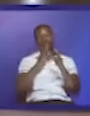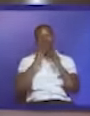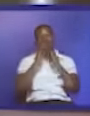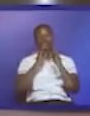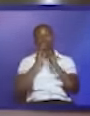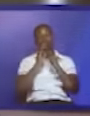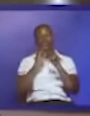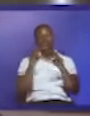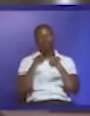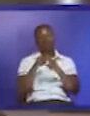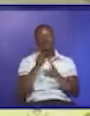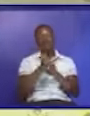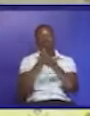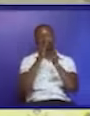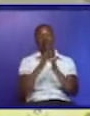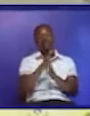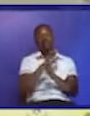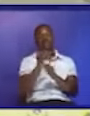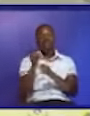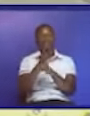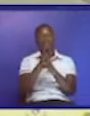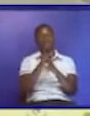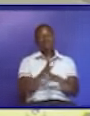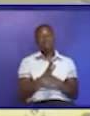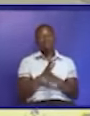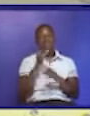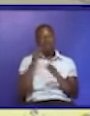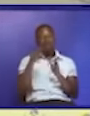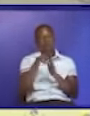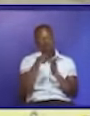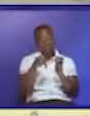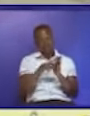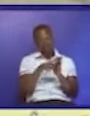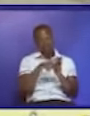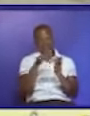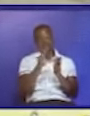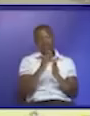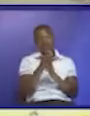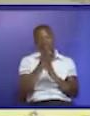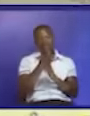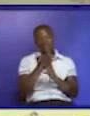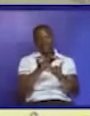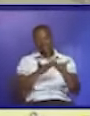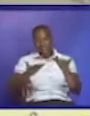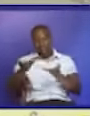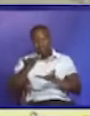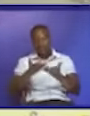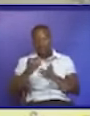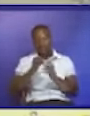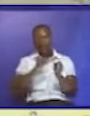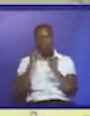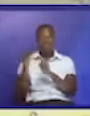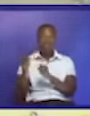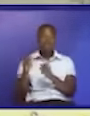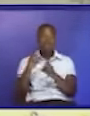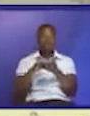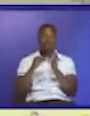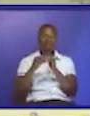an intercessor and as a watcher. The principle of shared dominion. Now please look up. There are